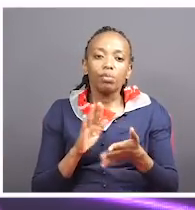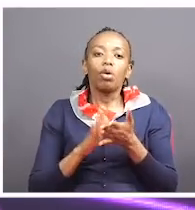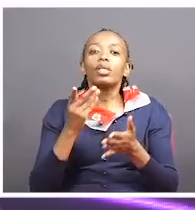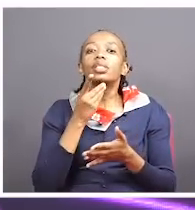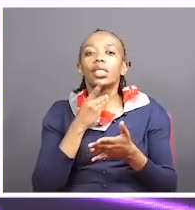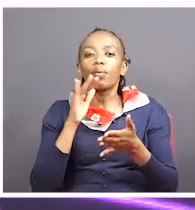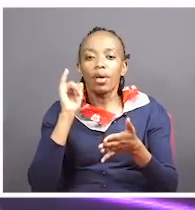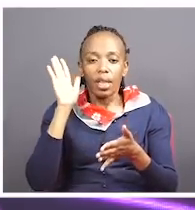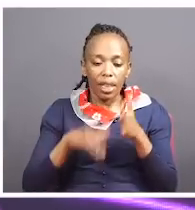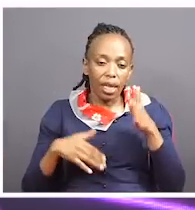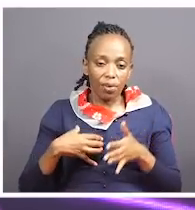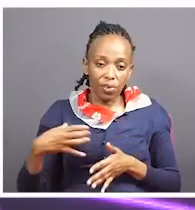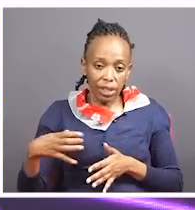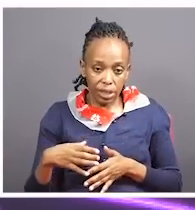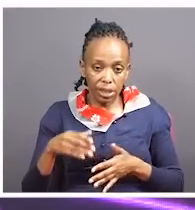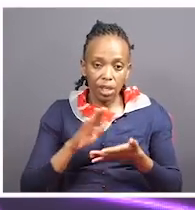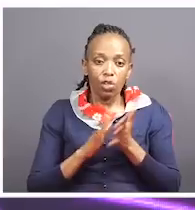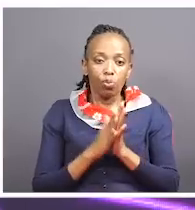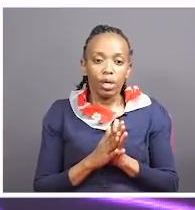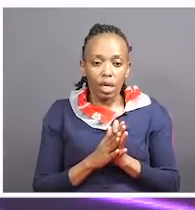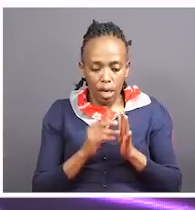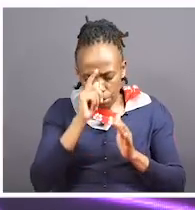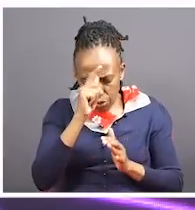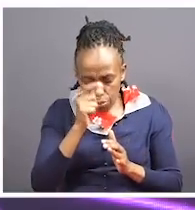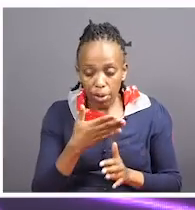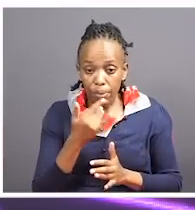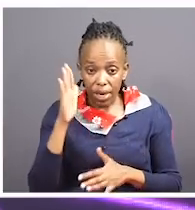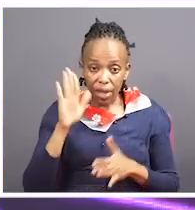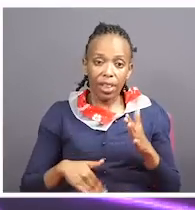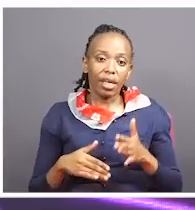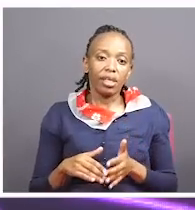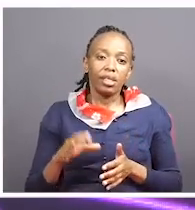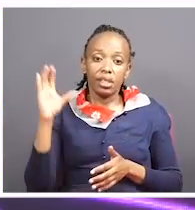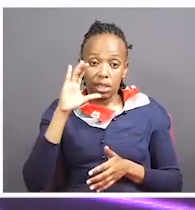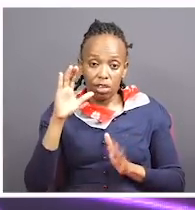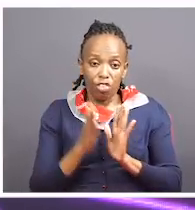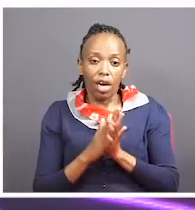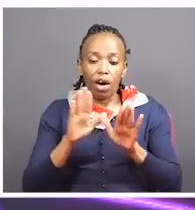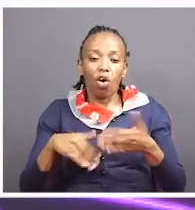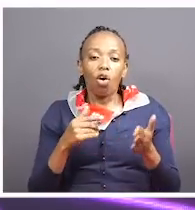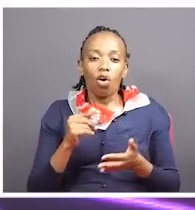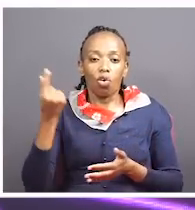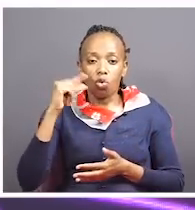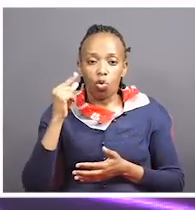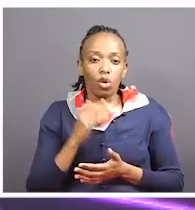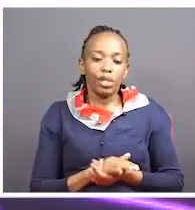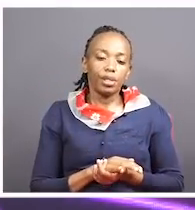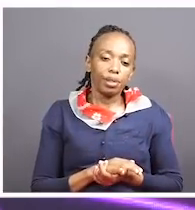more desirable than riches. To be esteemed is better than silver or gold.